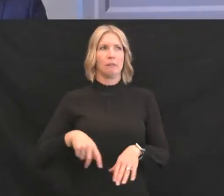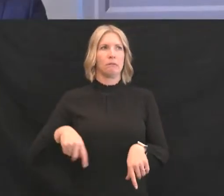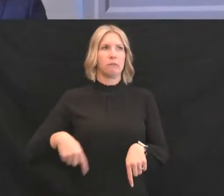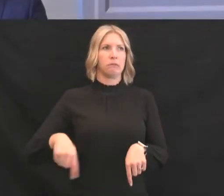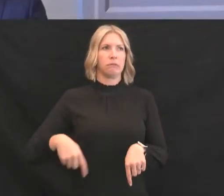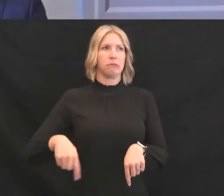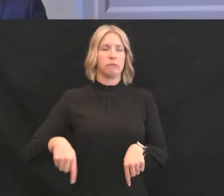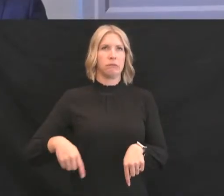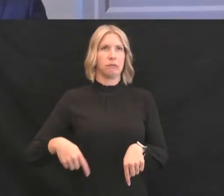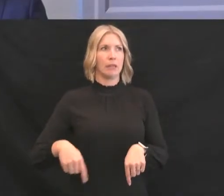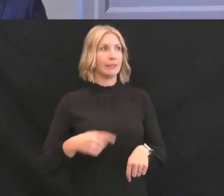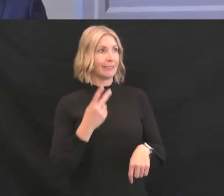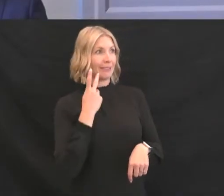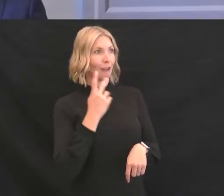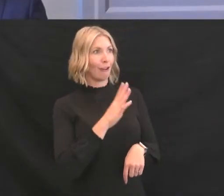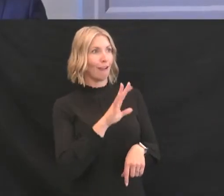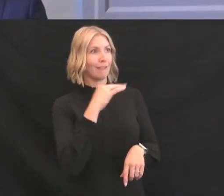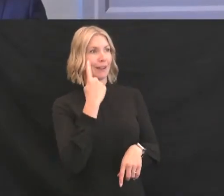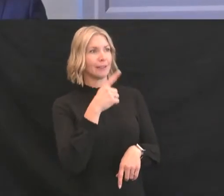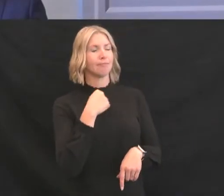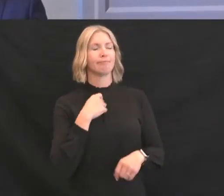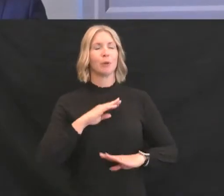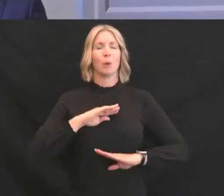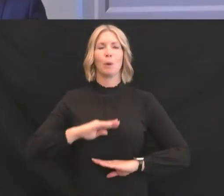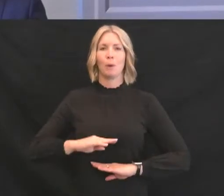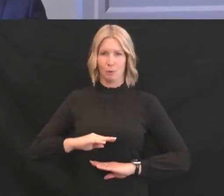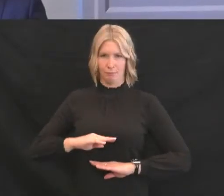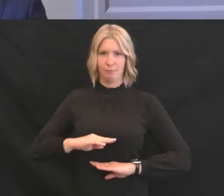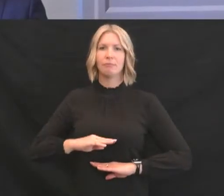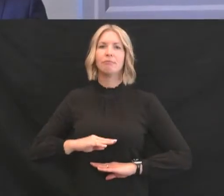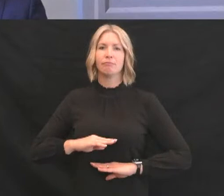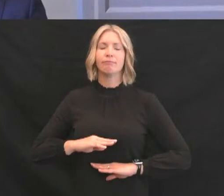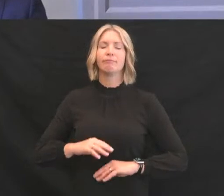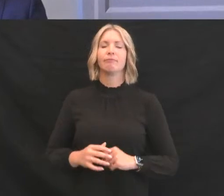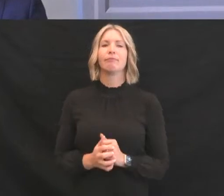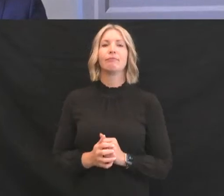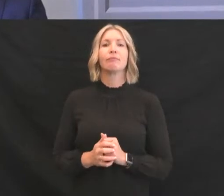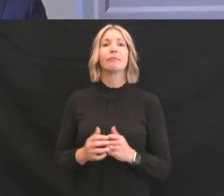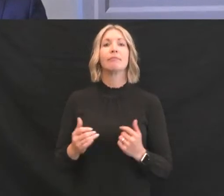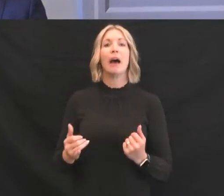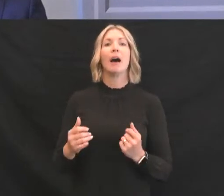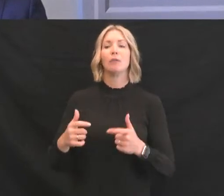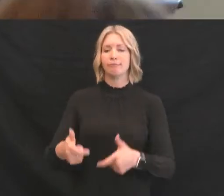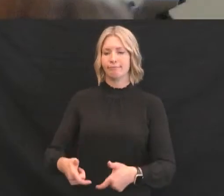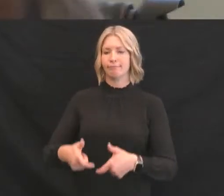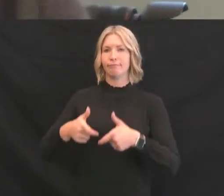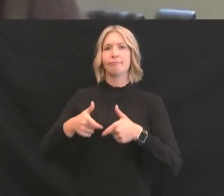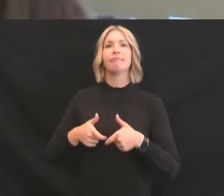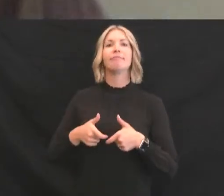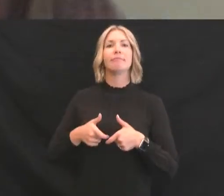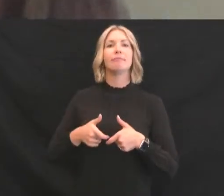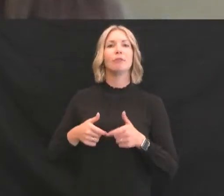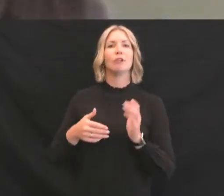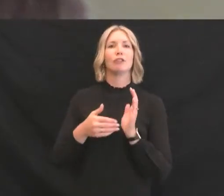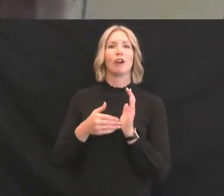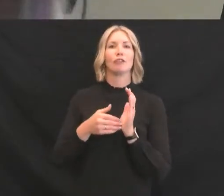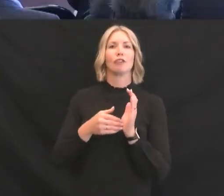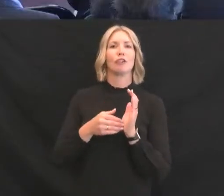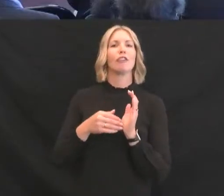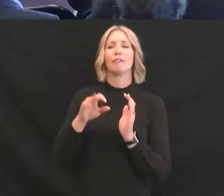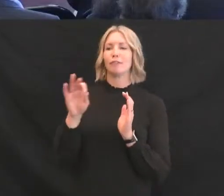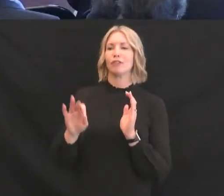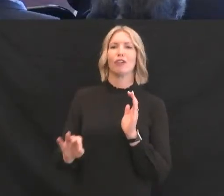changed during the pandemic. To receive the Order of Newfoundland and Labrador, Dr. Janice Fitzgerald.